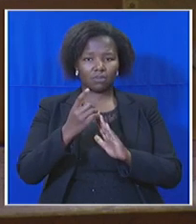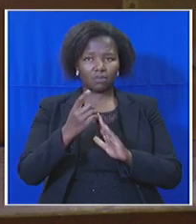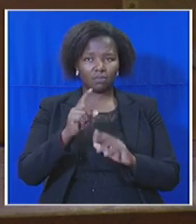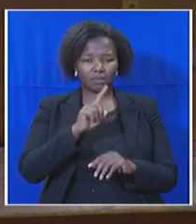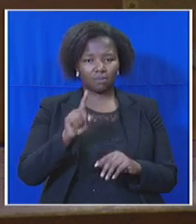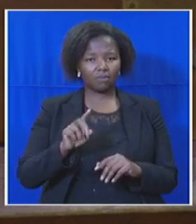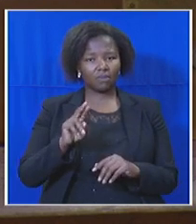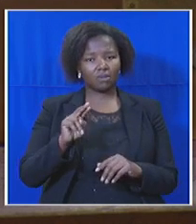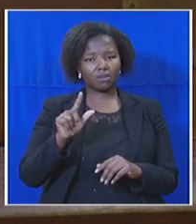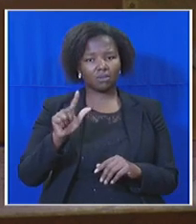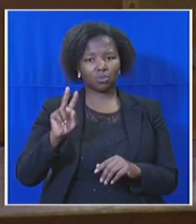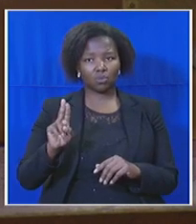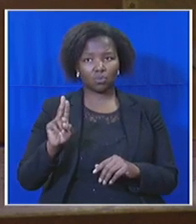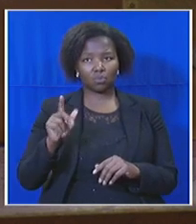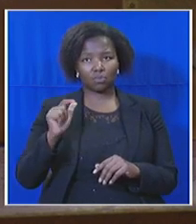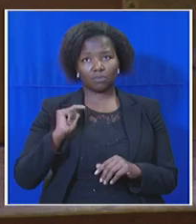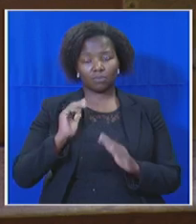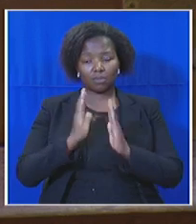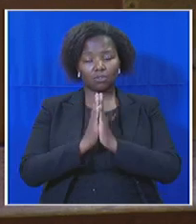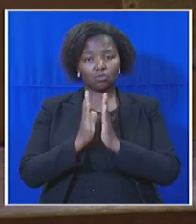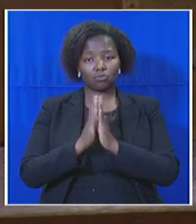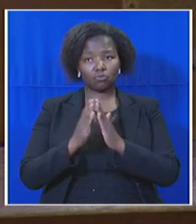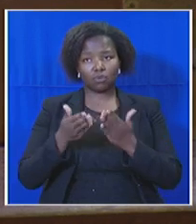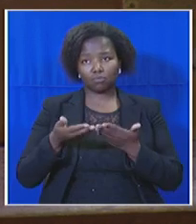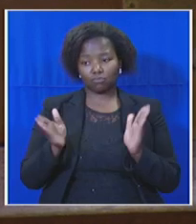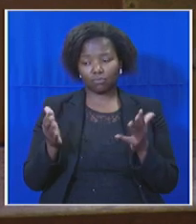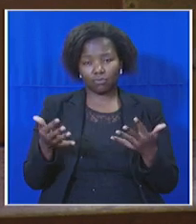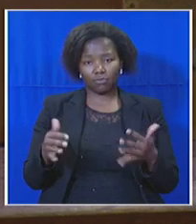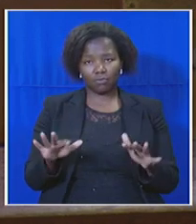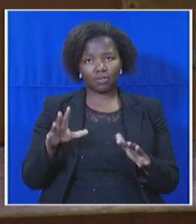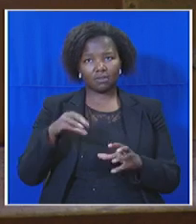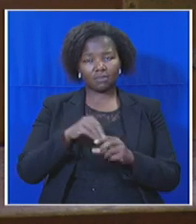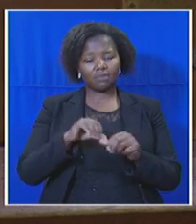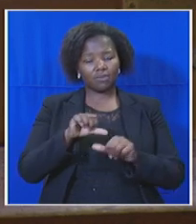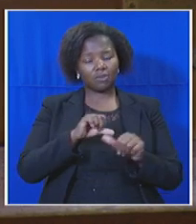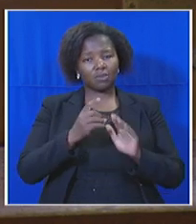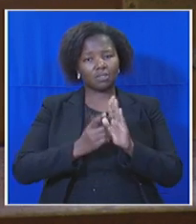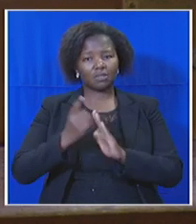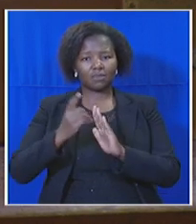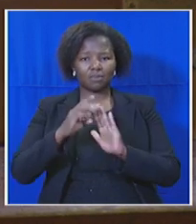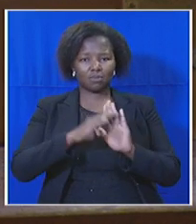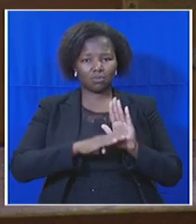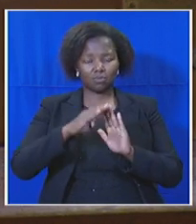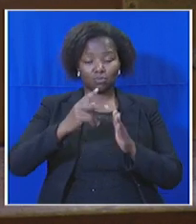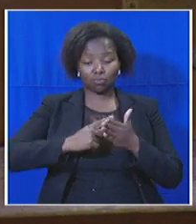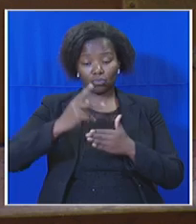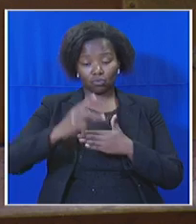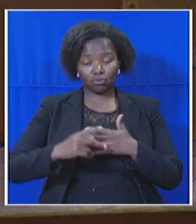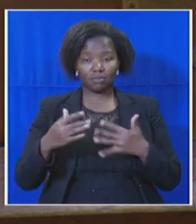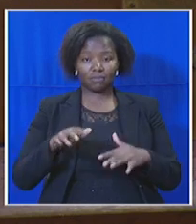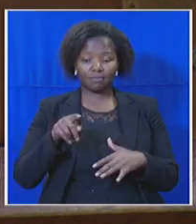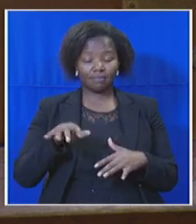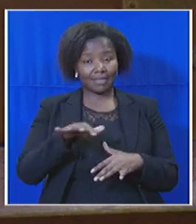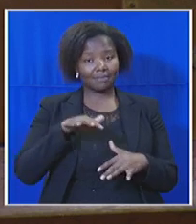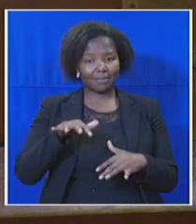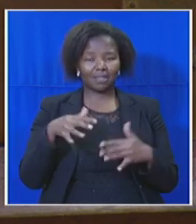the invitation of the church, and she participated in social development projects in the area. This is an area plagued by a